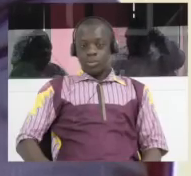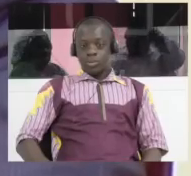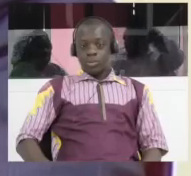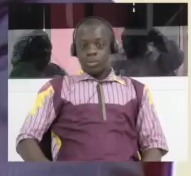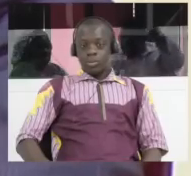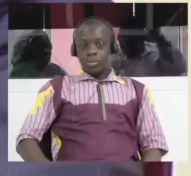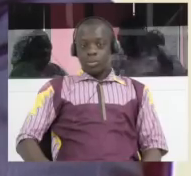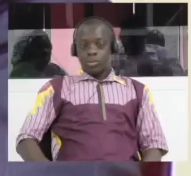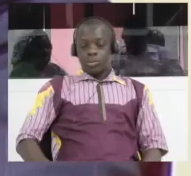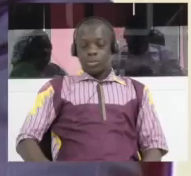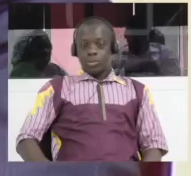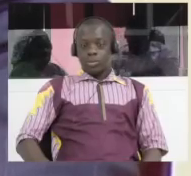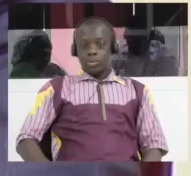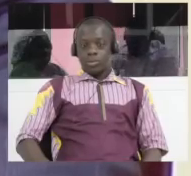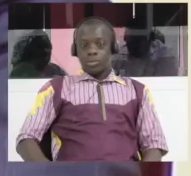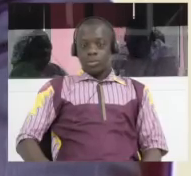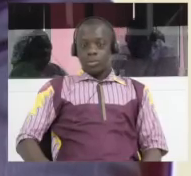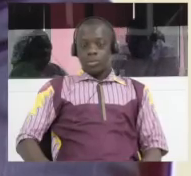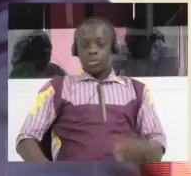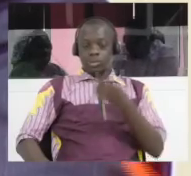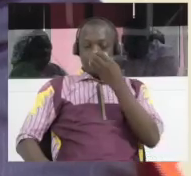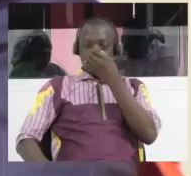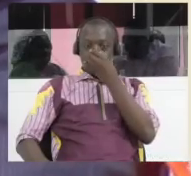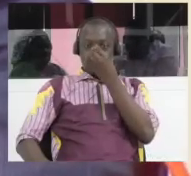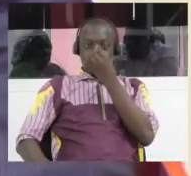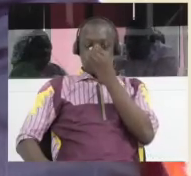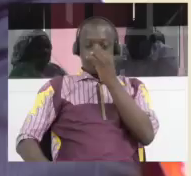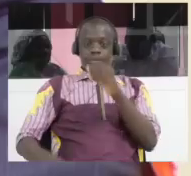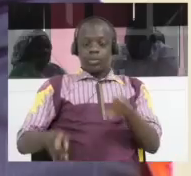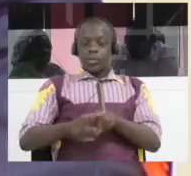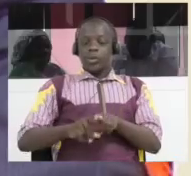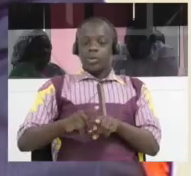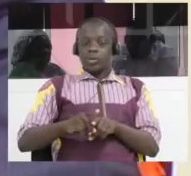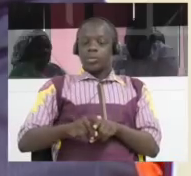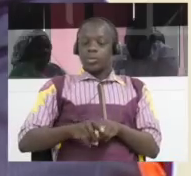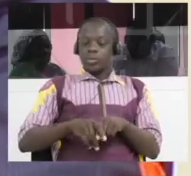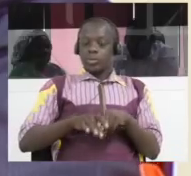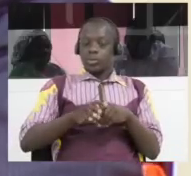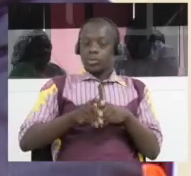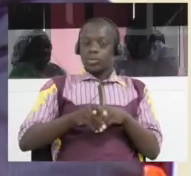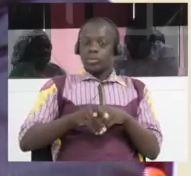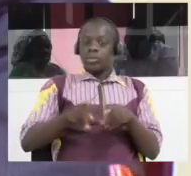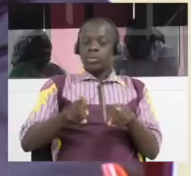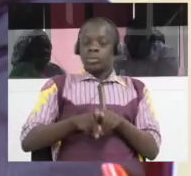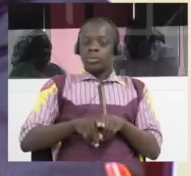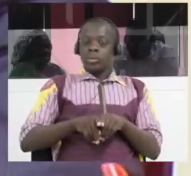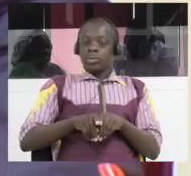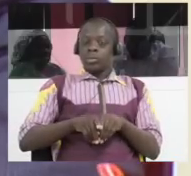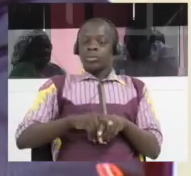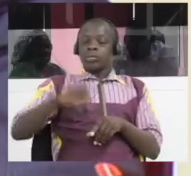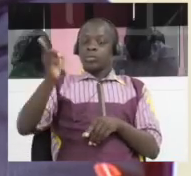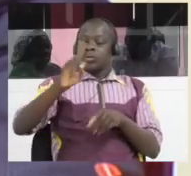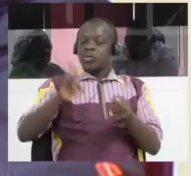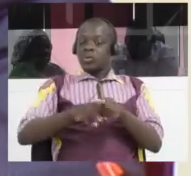What was the net effect of such lack of enthusiasm by the Nigerian